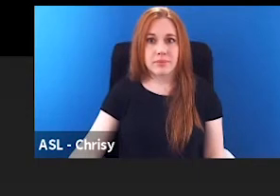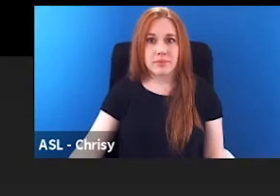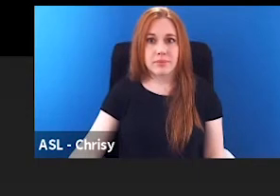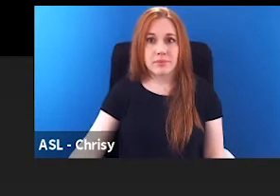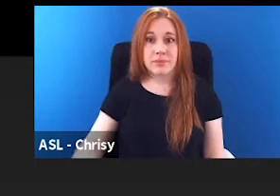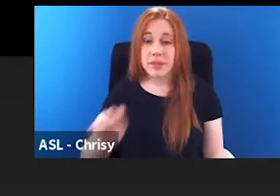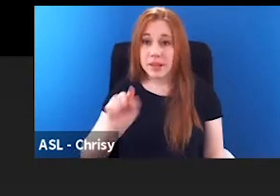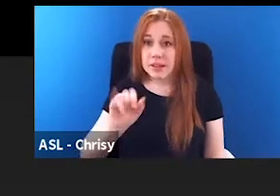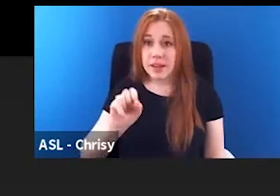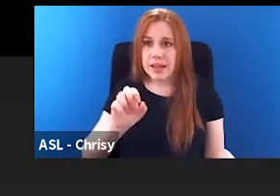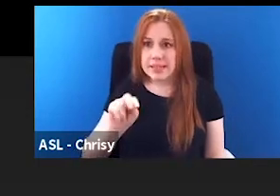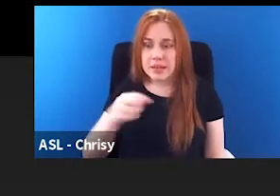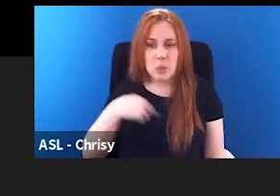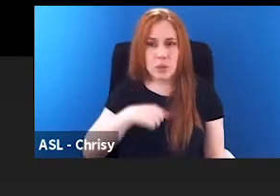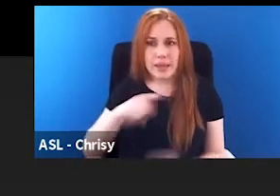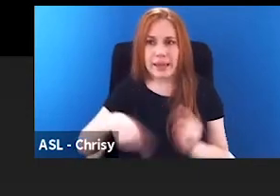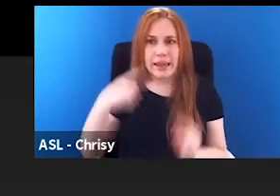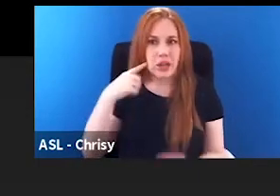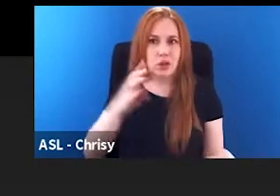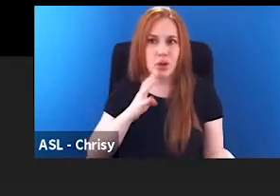Tysonn, if you're talking, you're on mute.